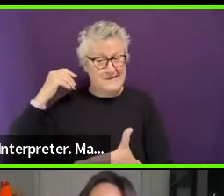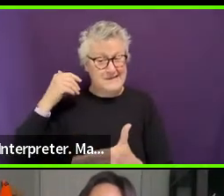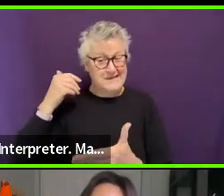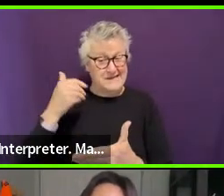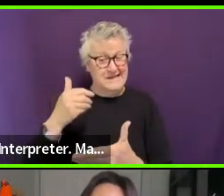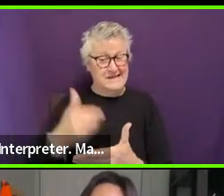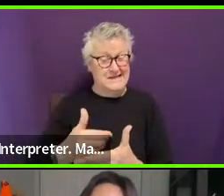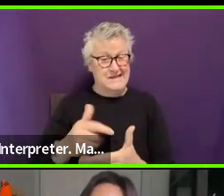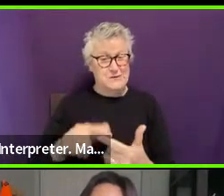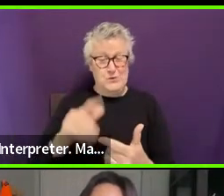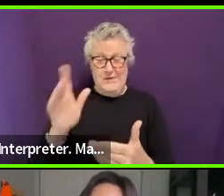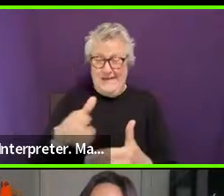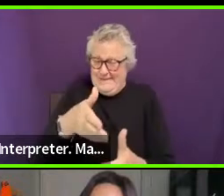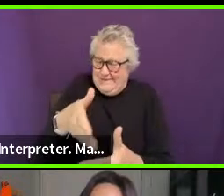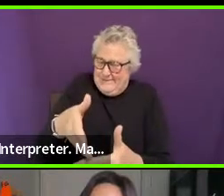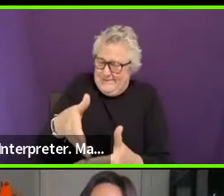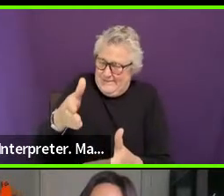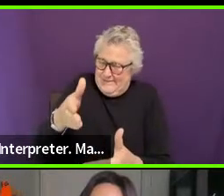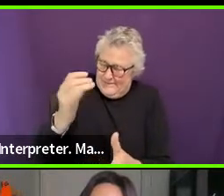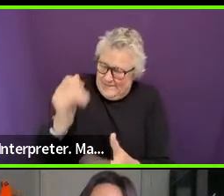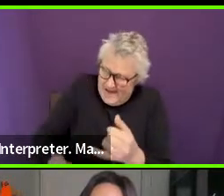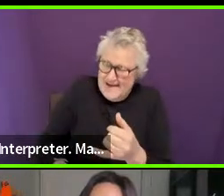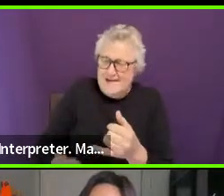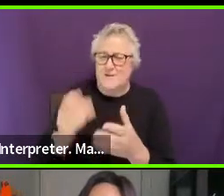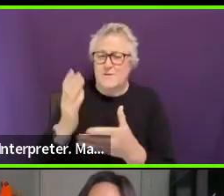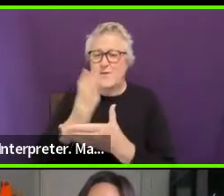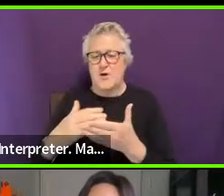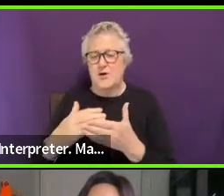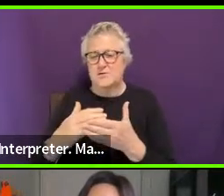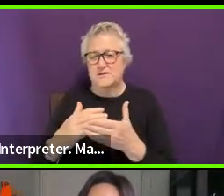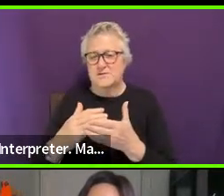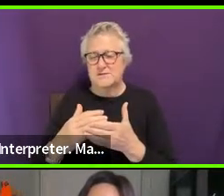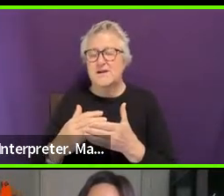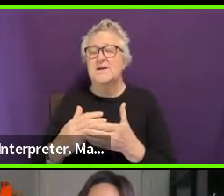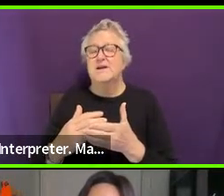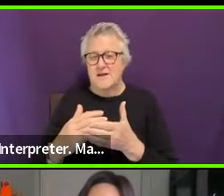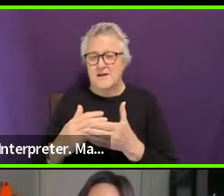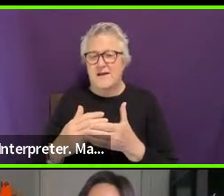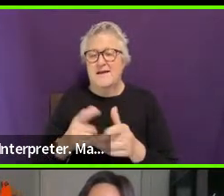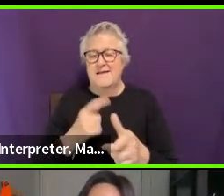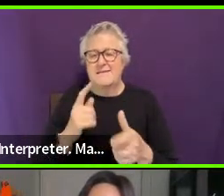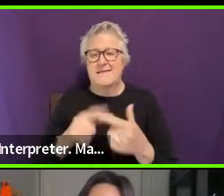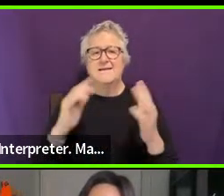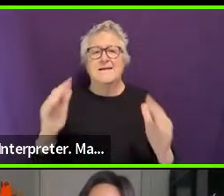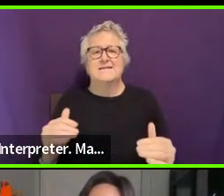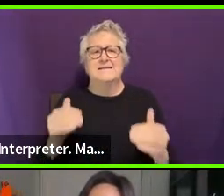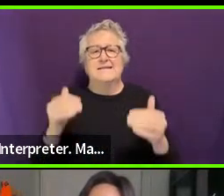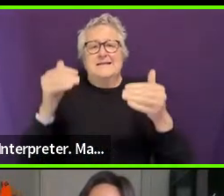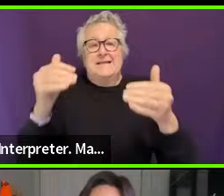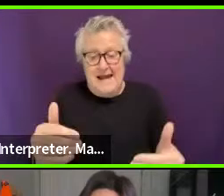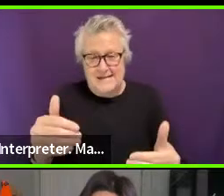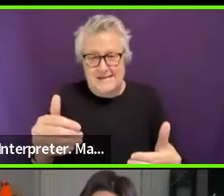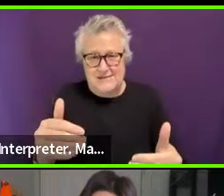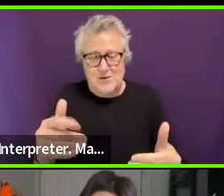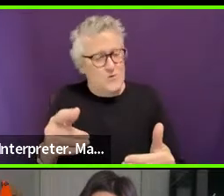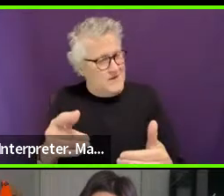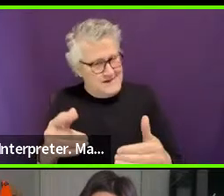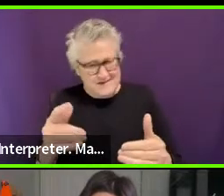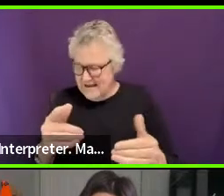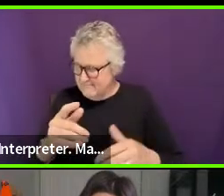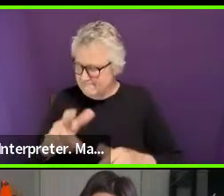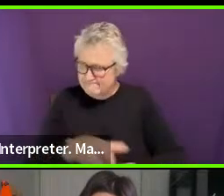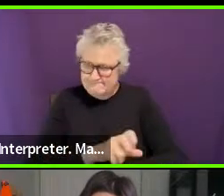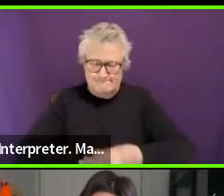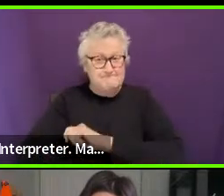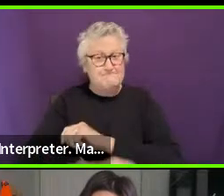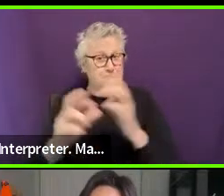final strokes to get this to the next phase. So let's go back and get started on the next